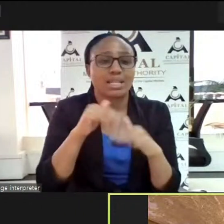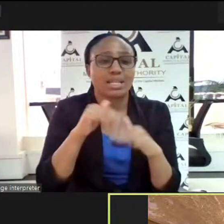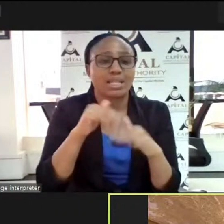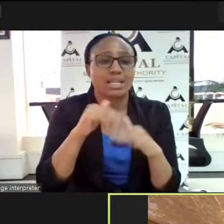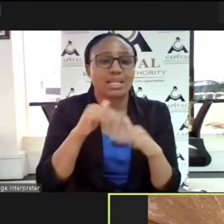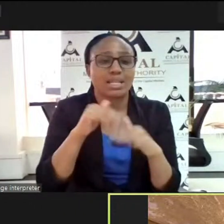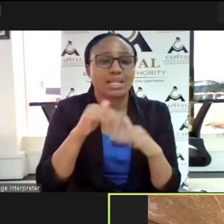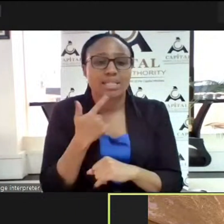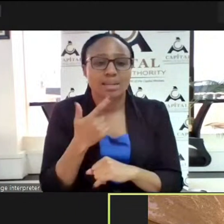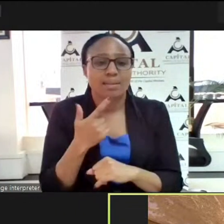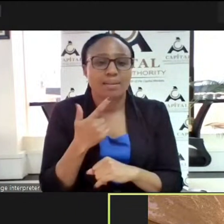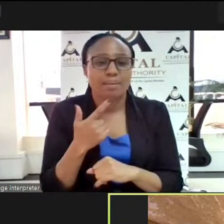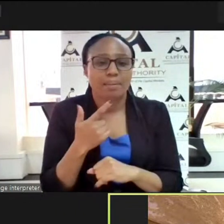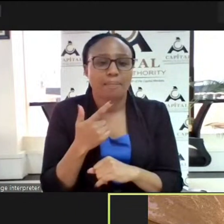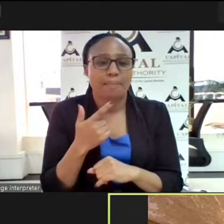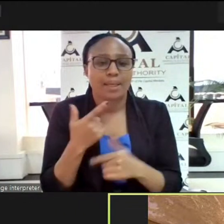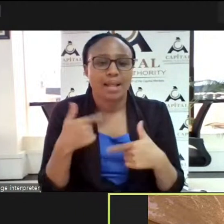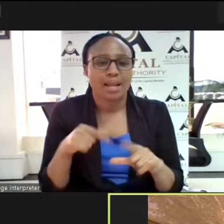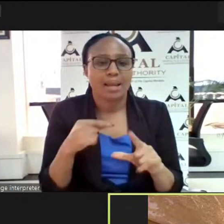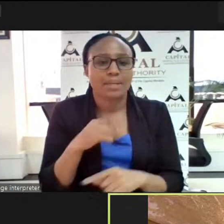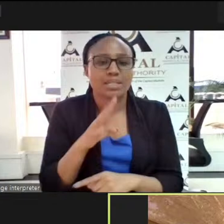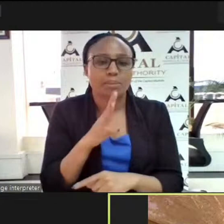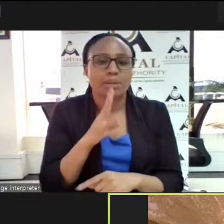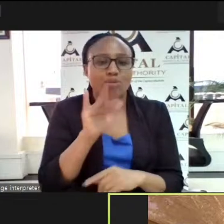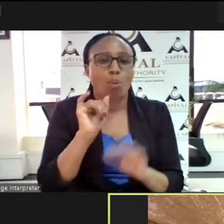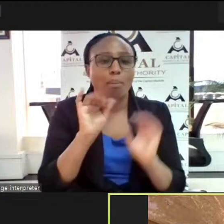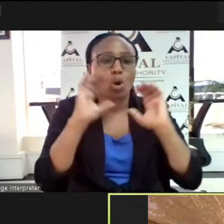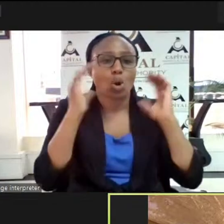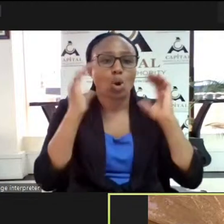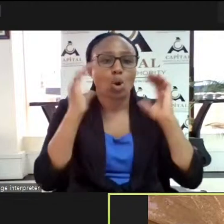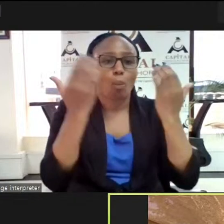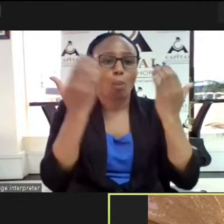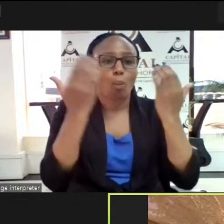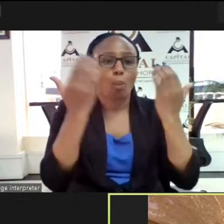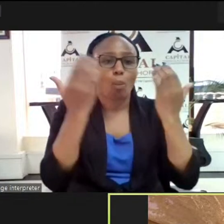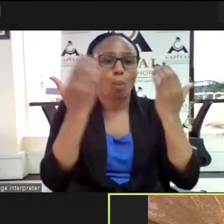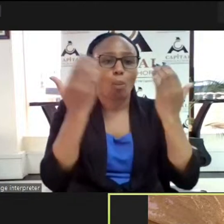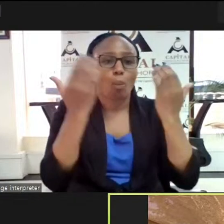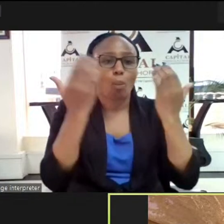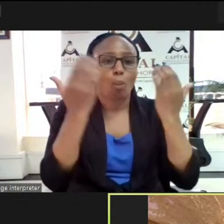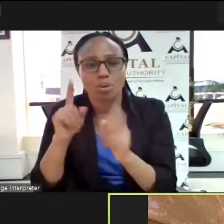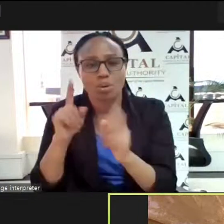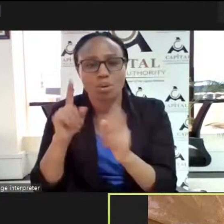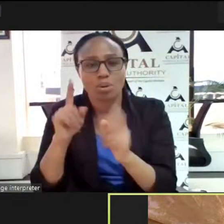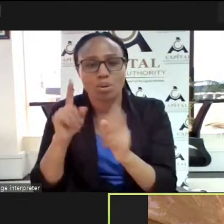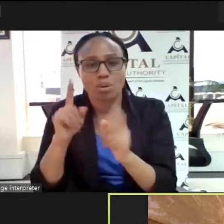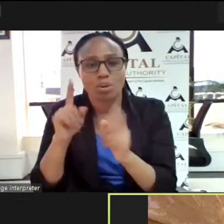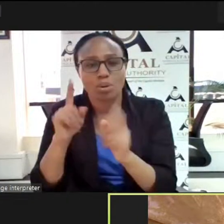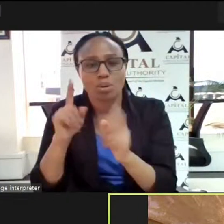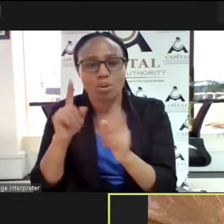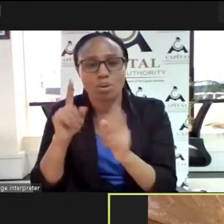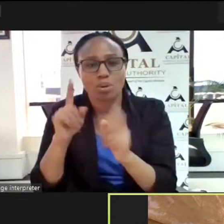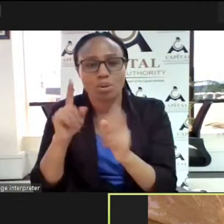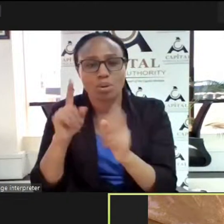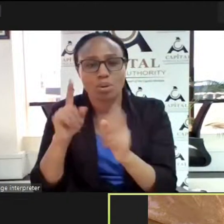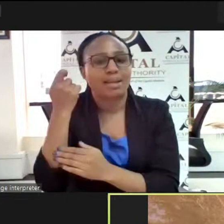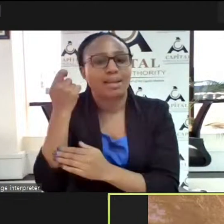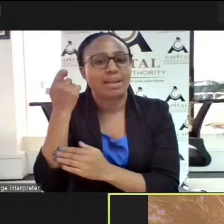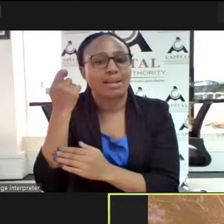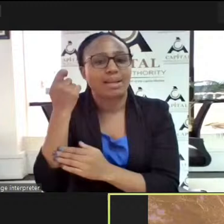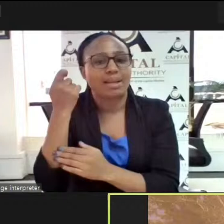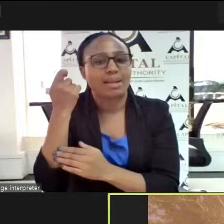say, okay, let me kind of speak from a global perspective, and then I think we'll have to think about how it applies to Kenya. But particularly